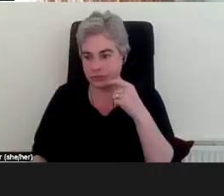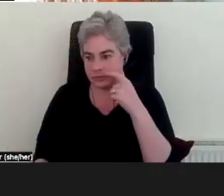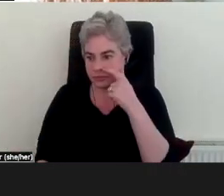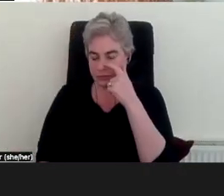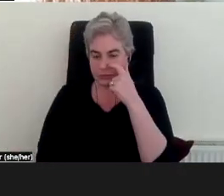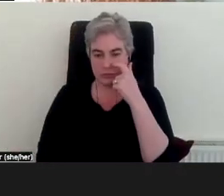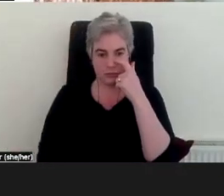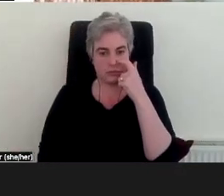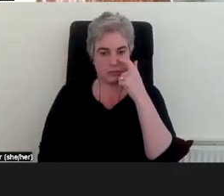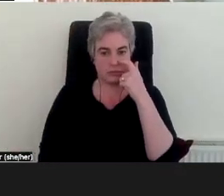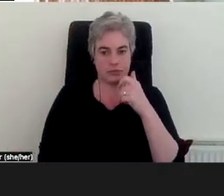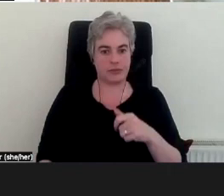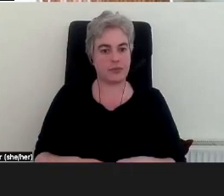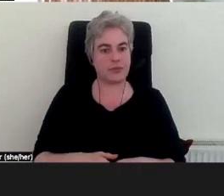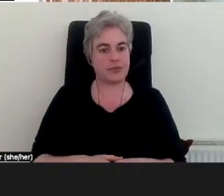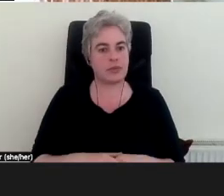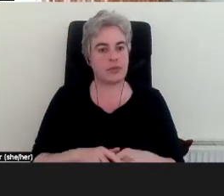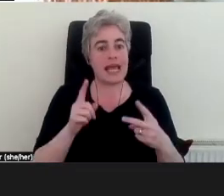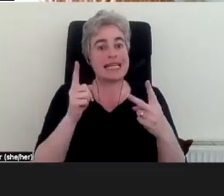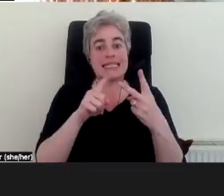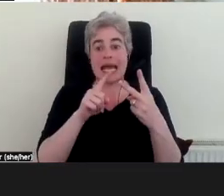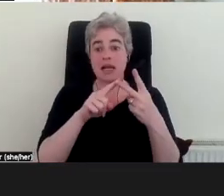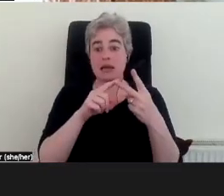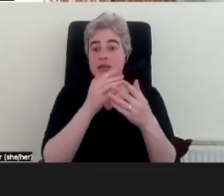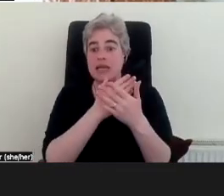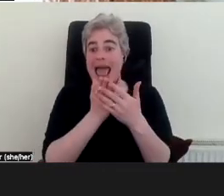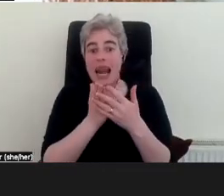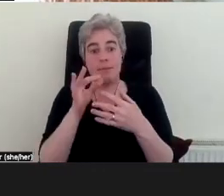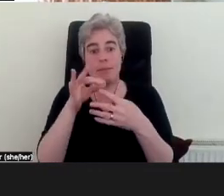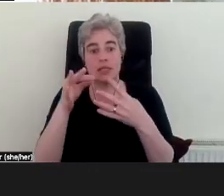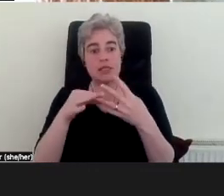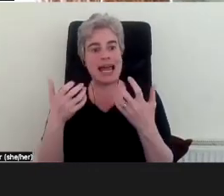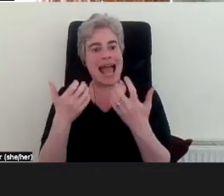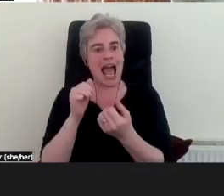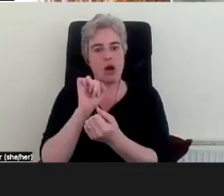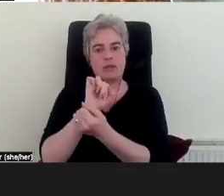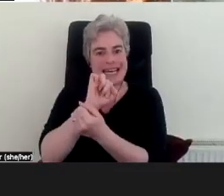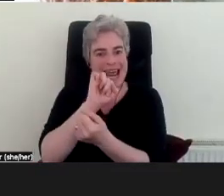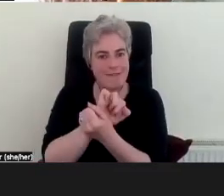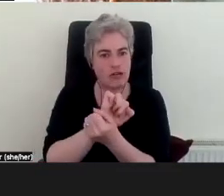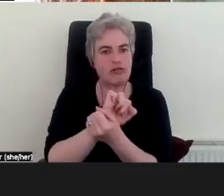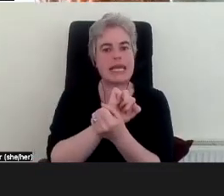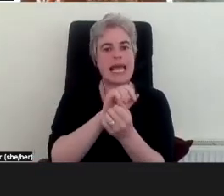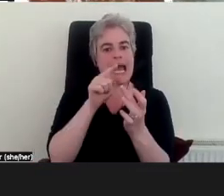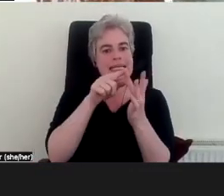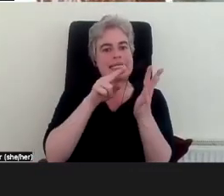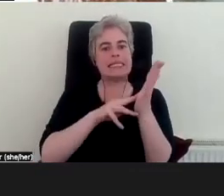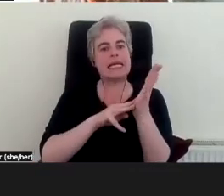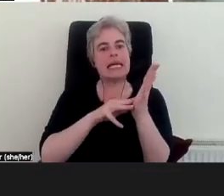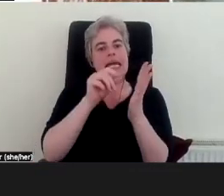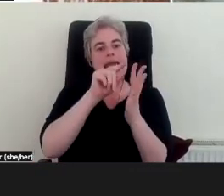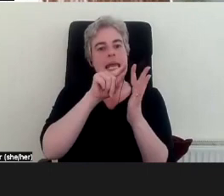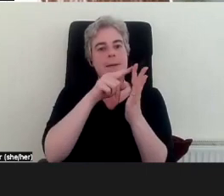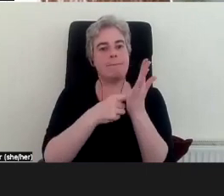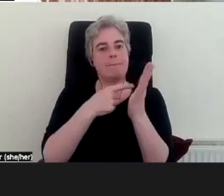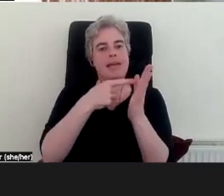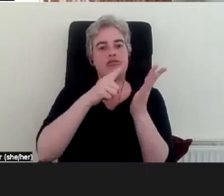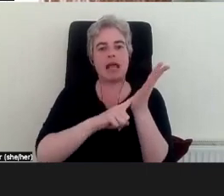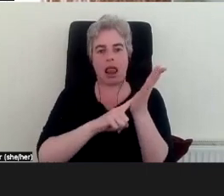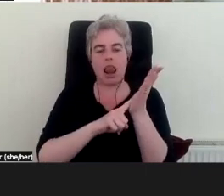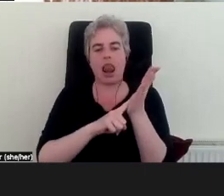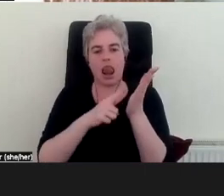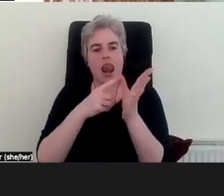The second element is of course, how slavery and the imperial Anglicanism began